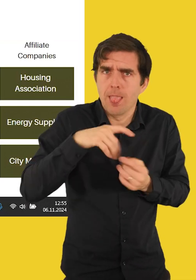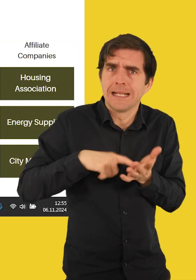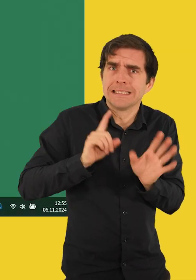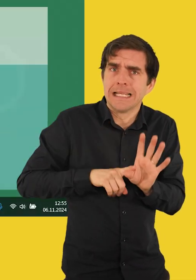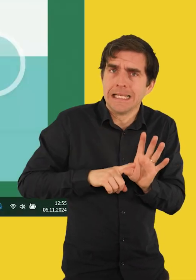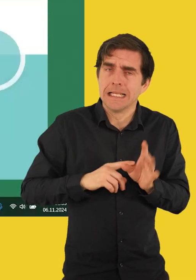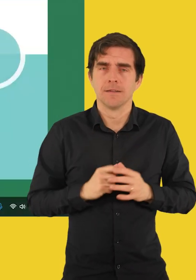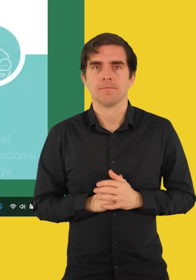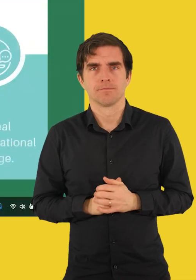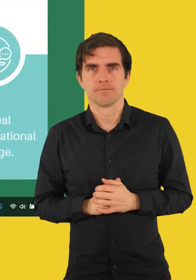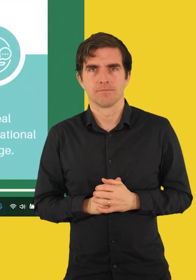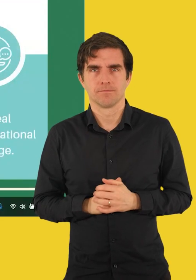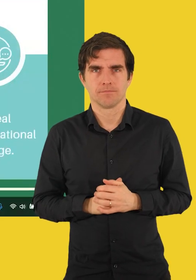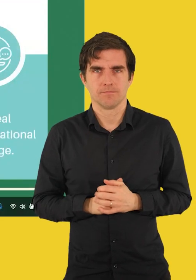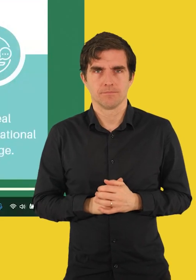areas in the city.